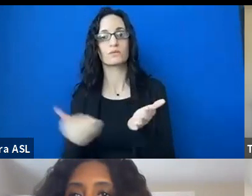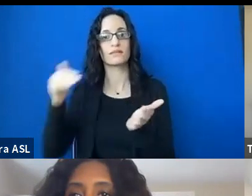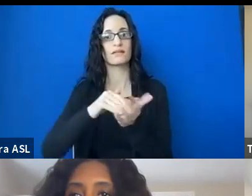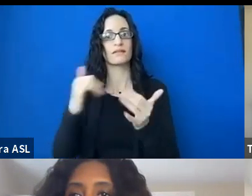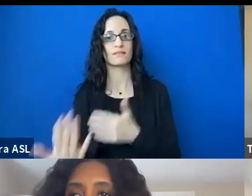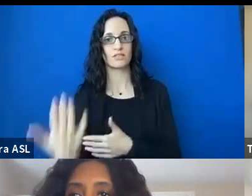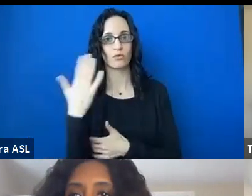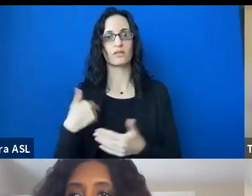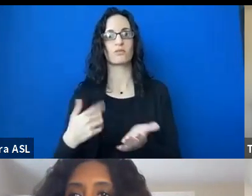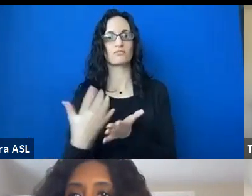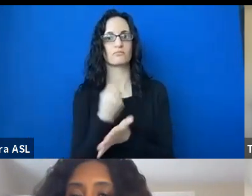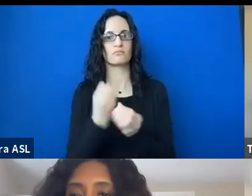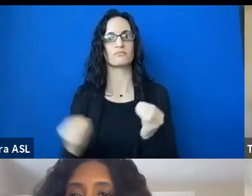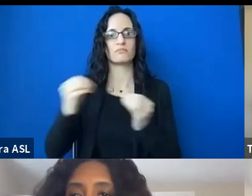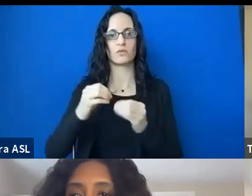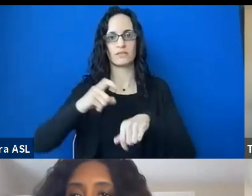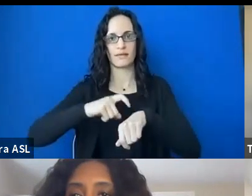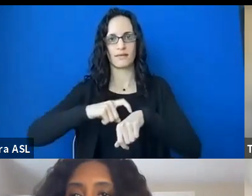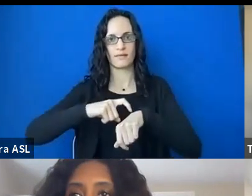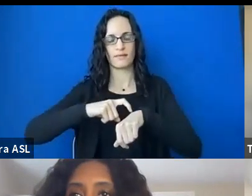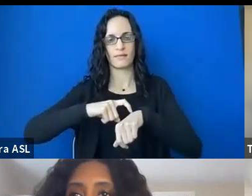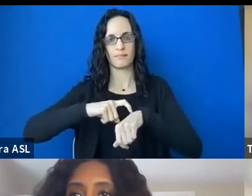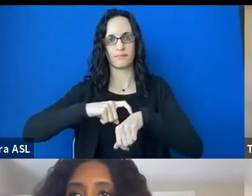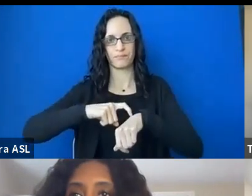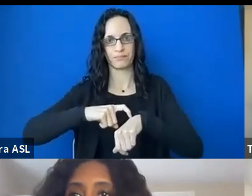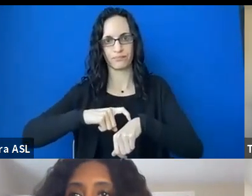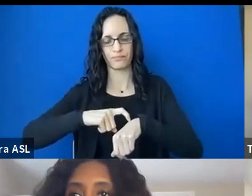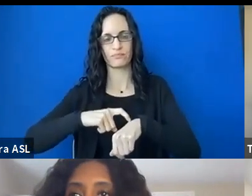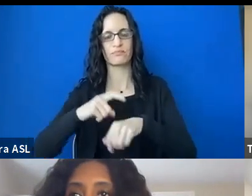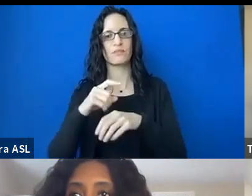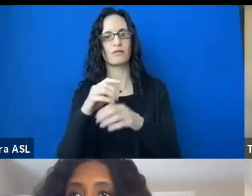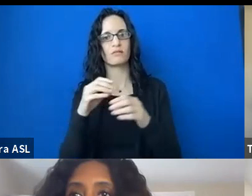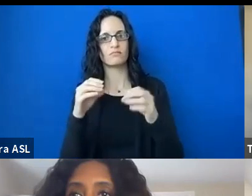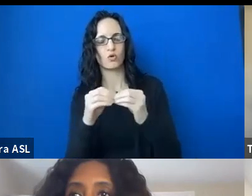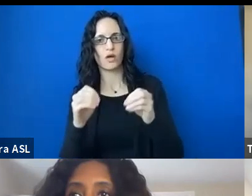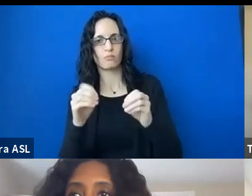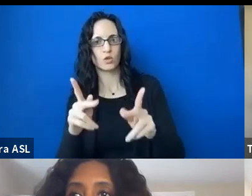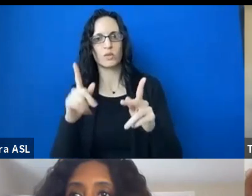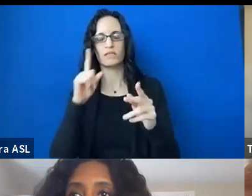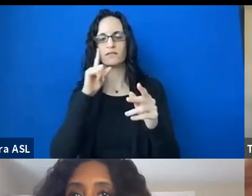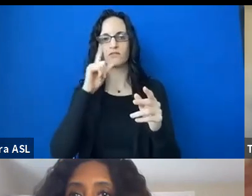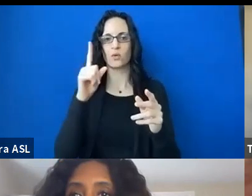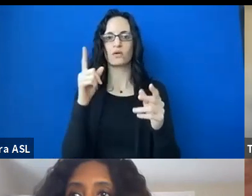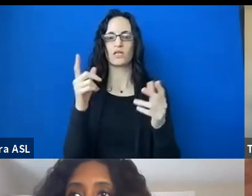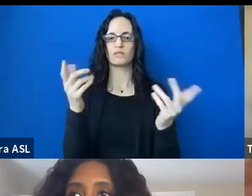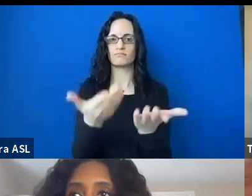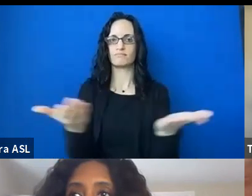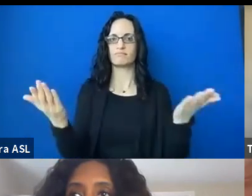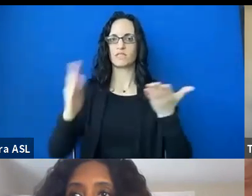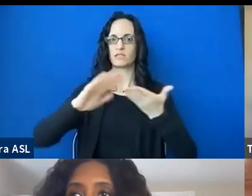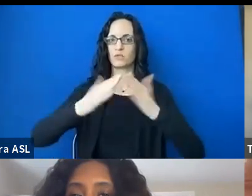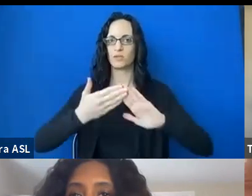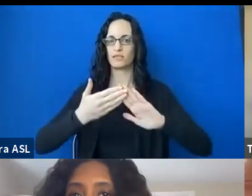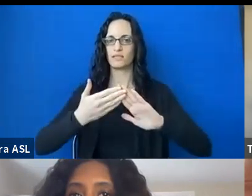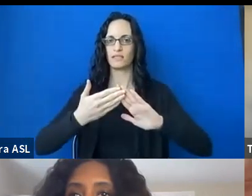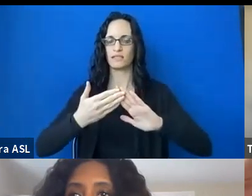some additional time trying to provide additional opportunities for our community